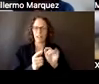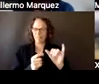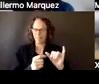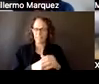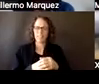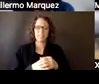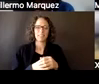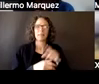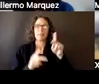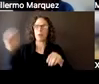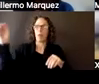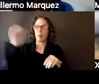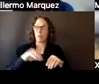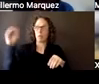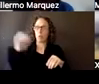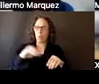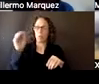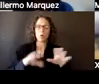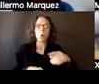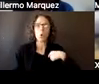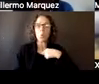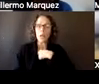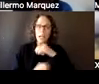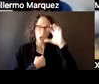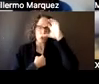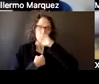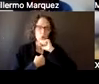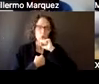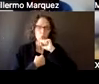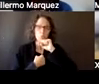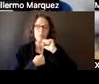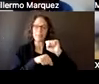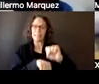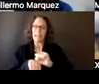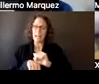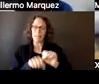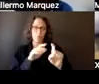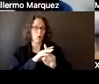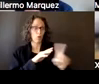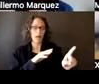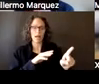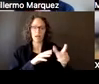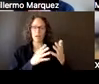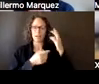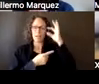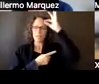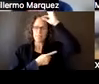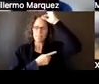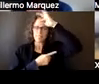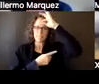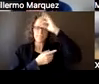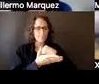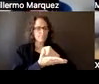have that perhaps people, runaway slaves per se, did not know anything about their spaces they were running across or